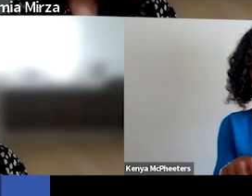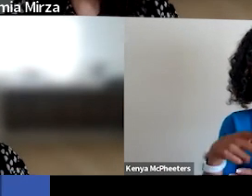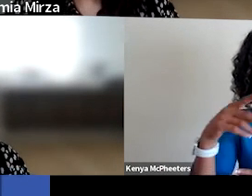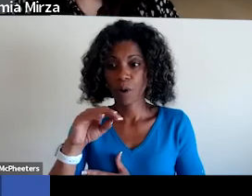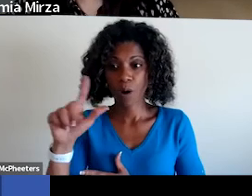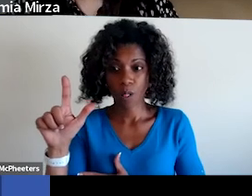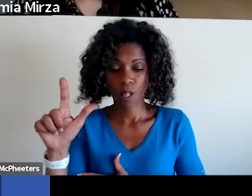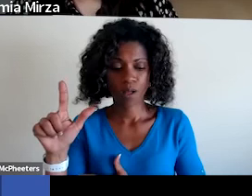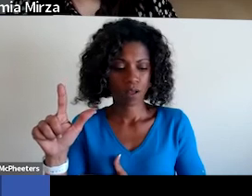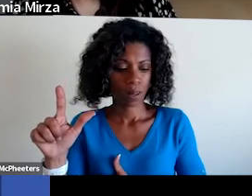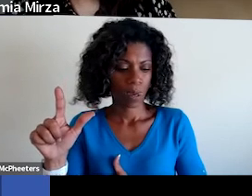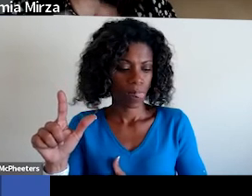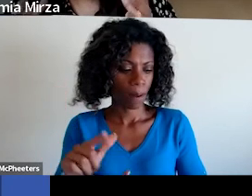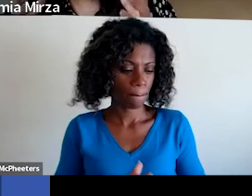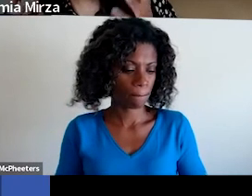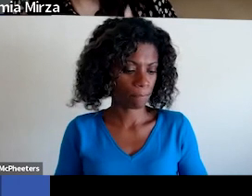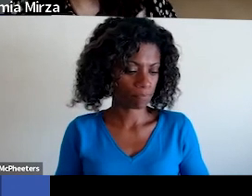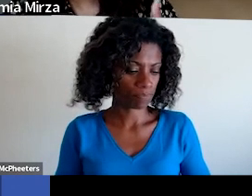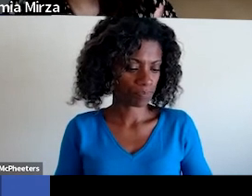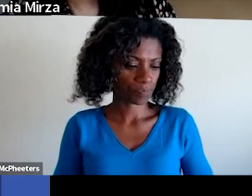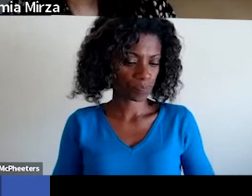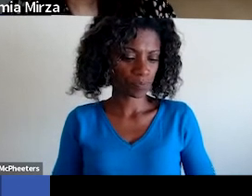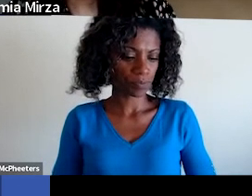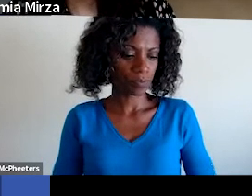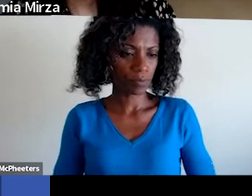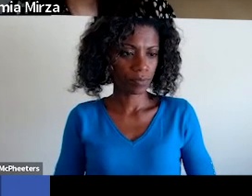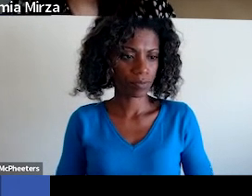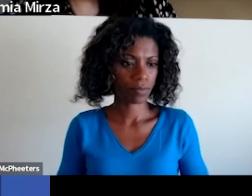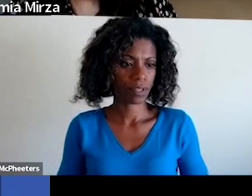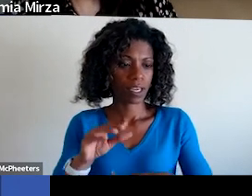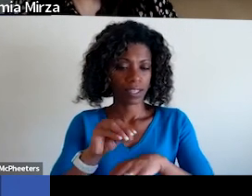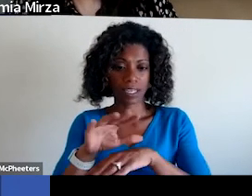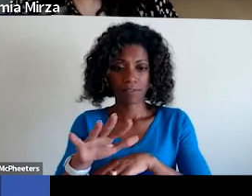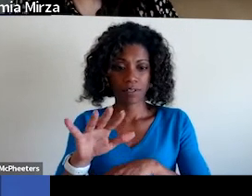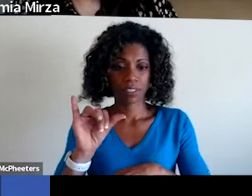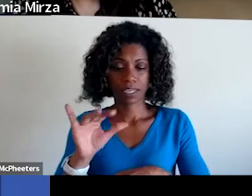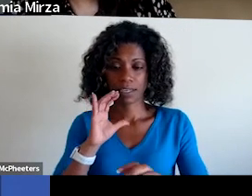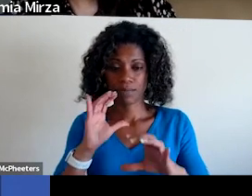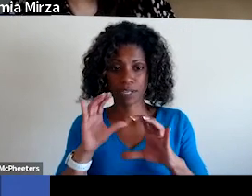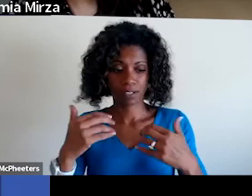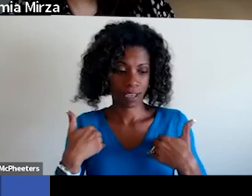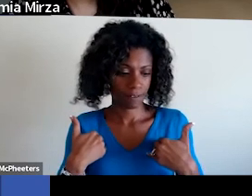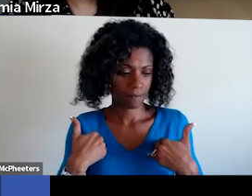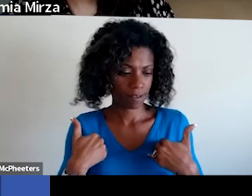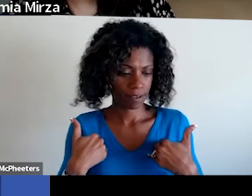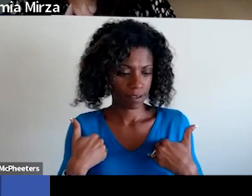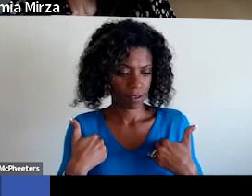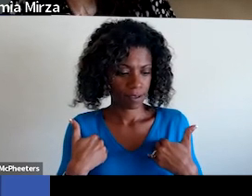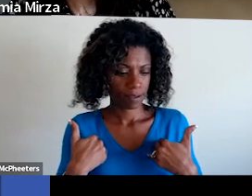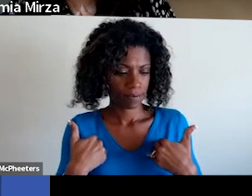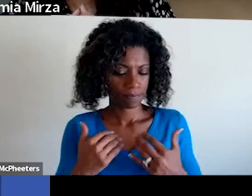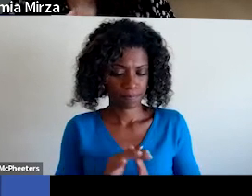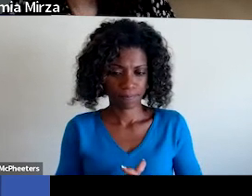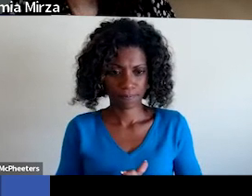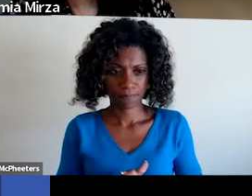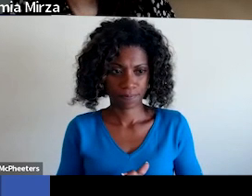here. We talked about, the influence that communicators have and the influence that you all have as a team. So I'd love for